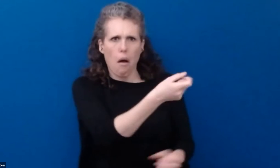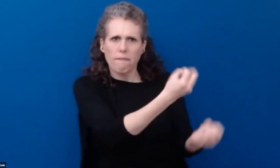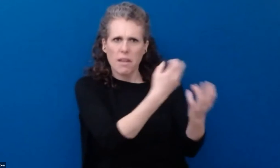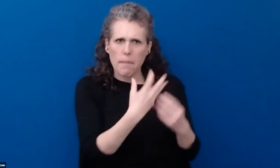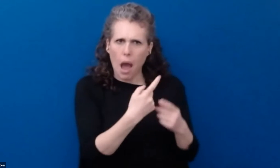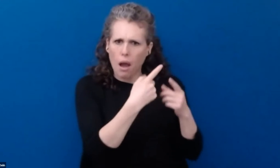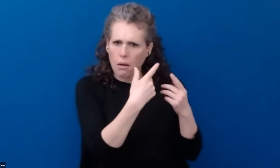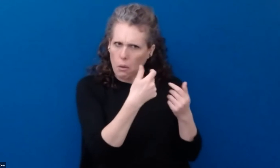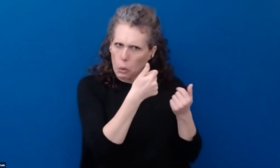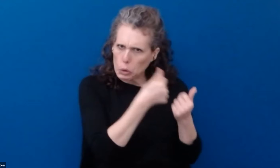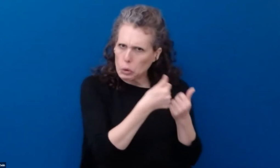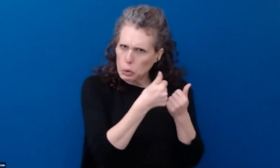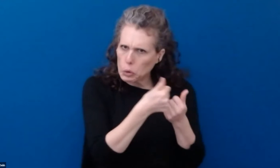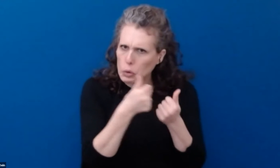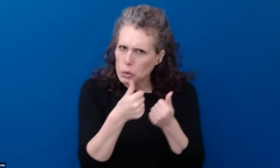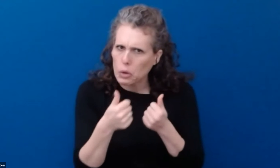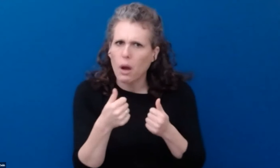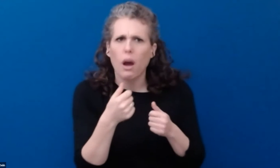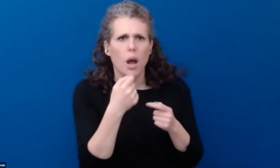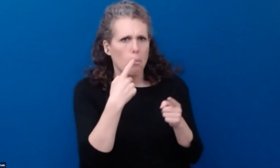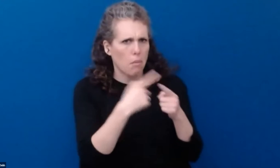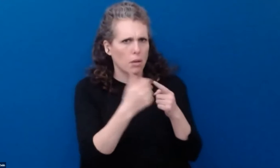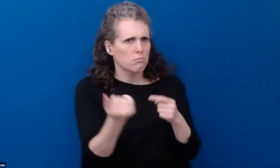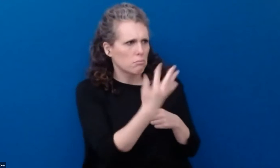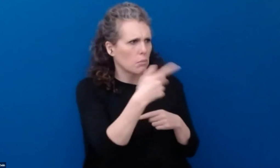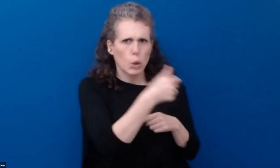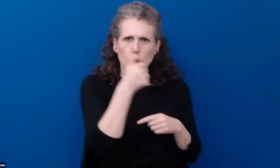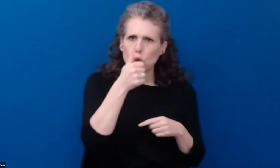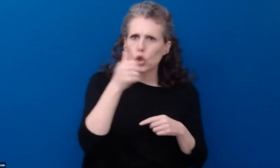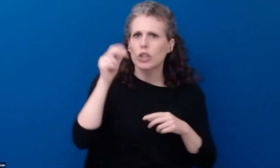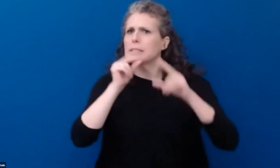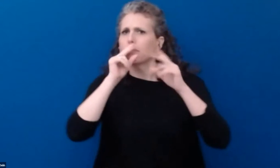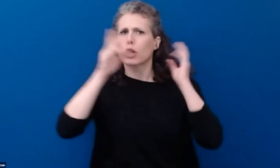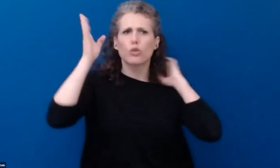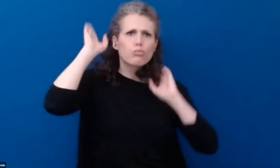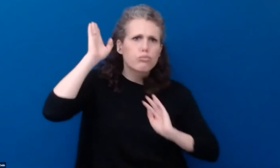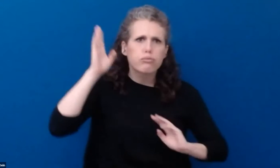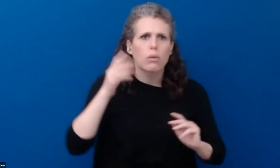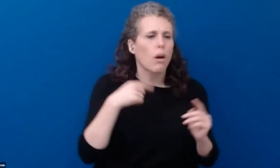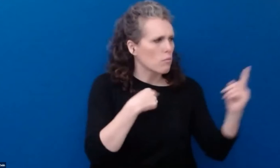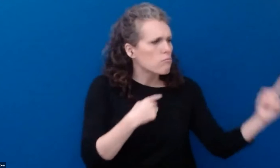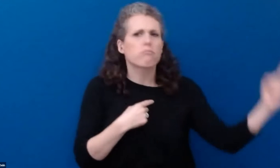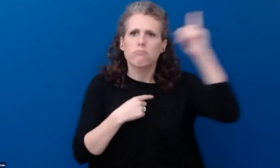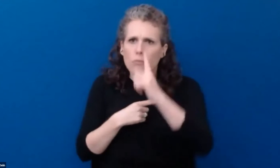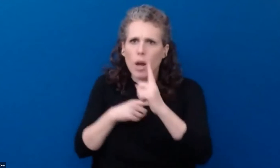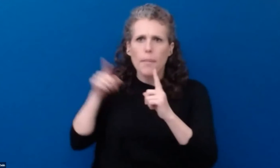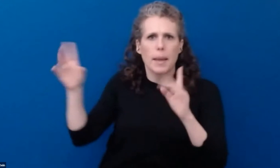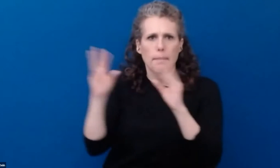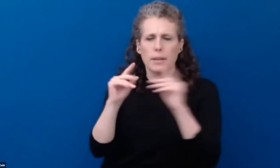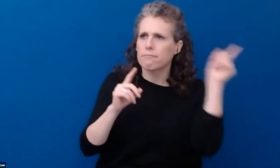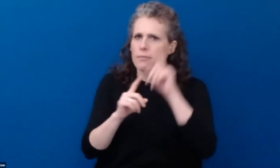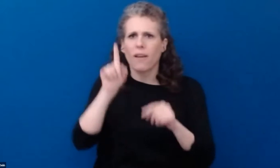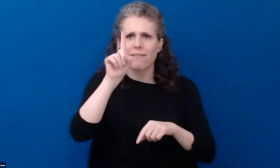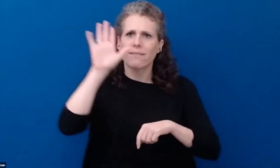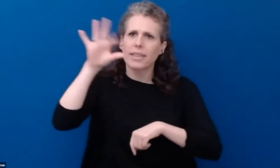us were good speakers, I would probably say. Like we could come to a meeting and give a 15-minute talk on